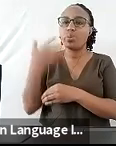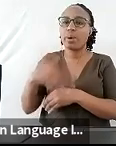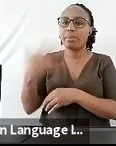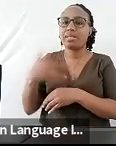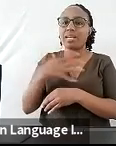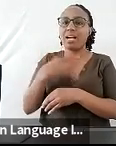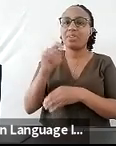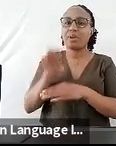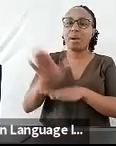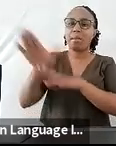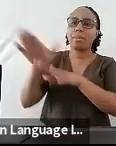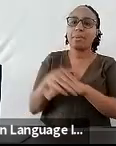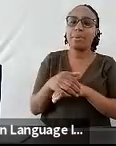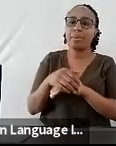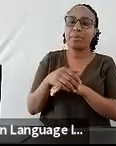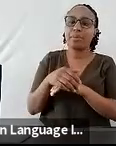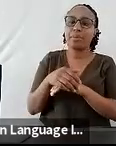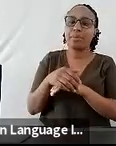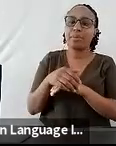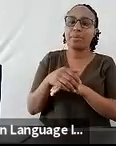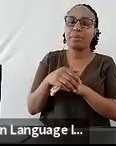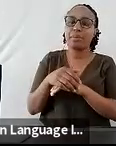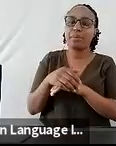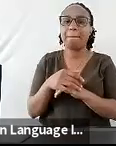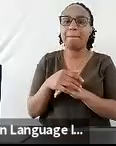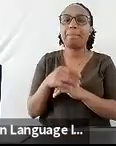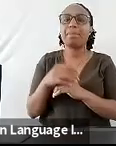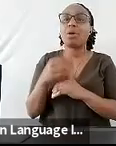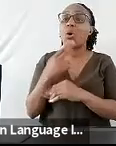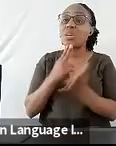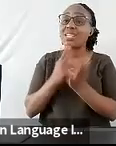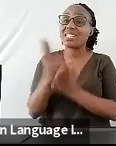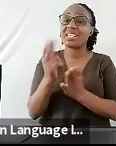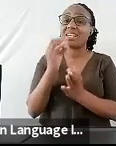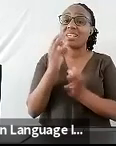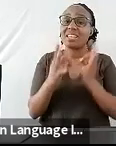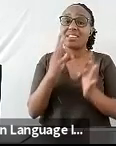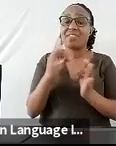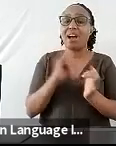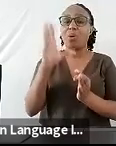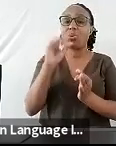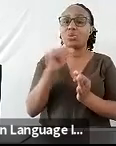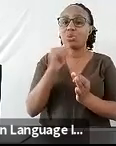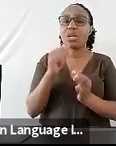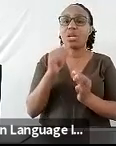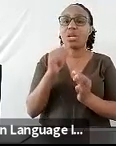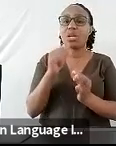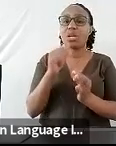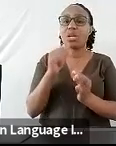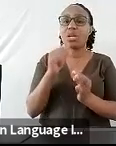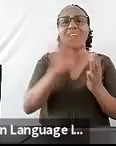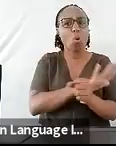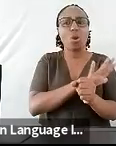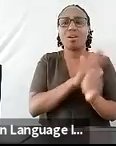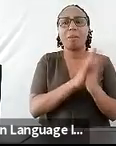orange. I mean, honestly, if I wasn't, I would write a whole book about Madagascar just based on the rum. But Madagascar in